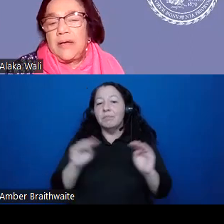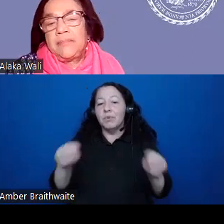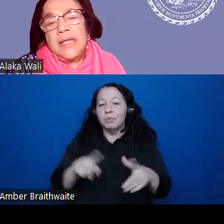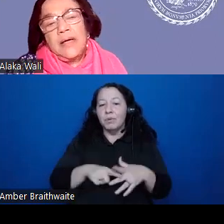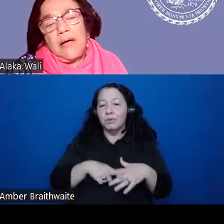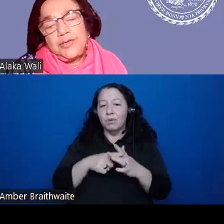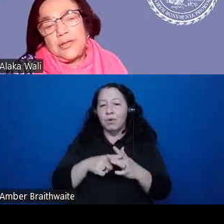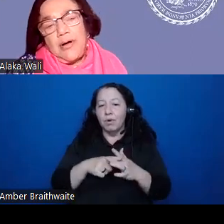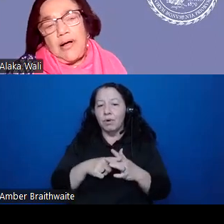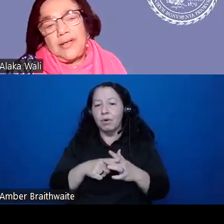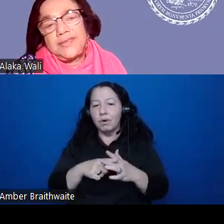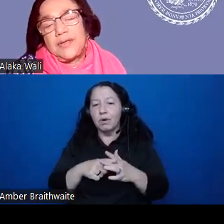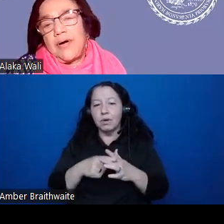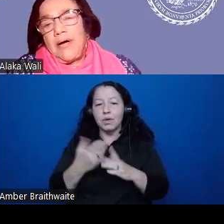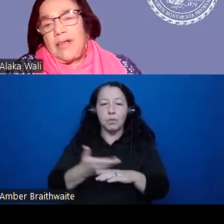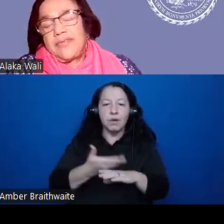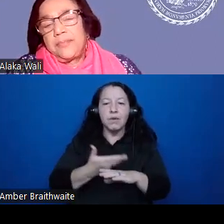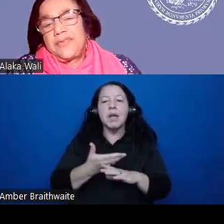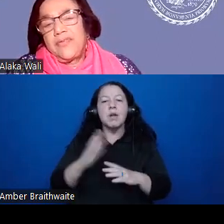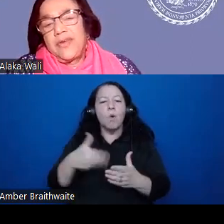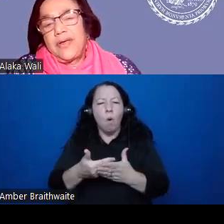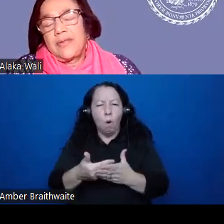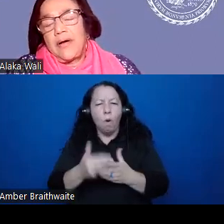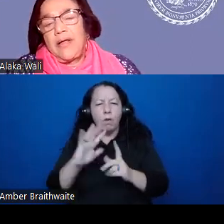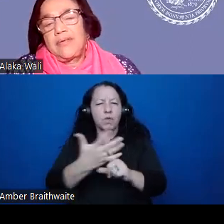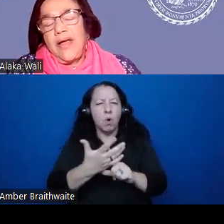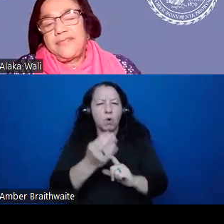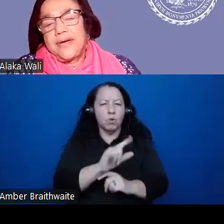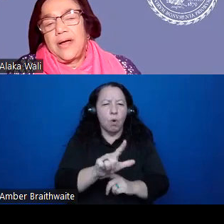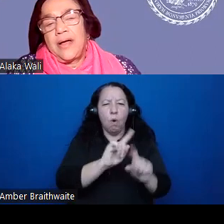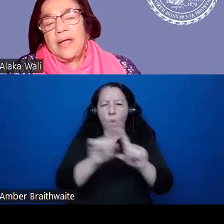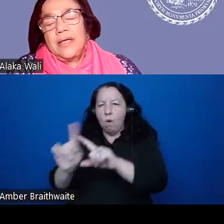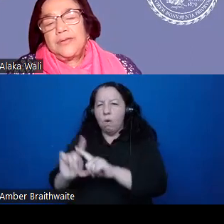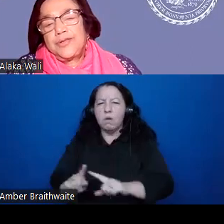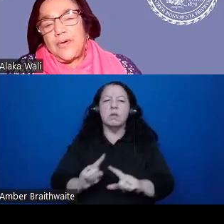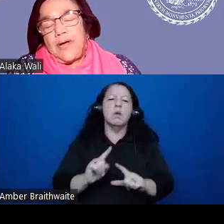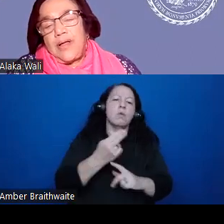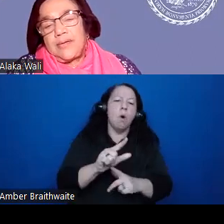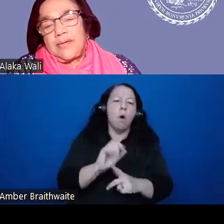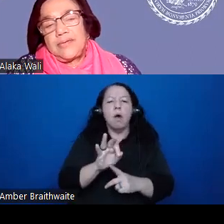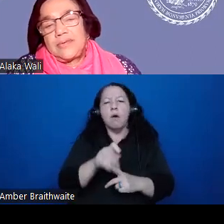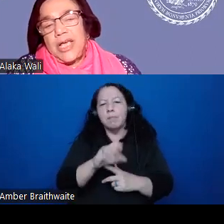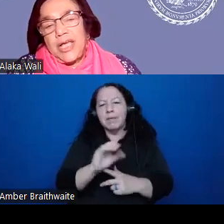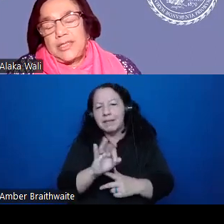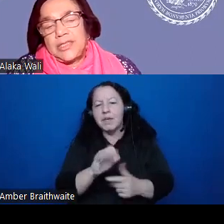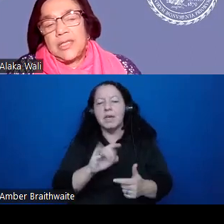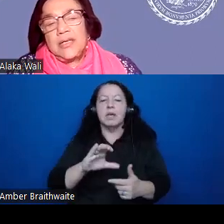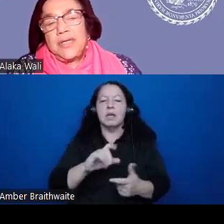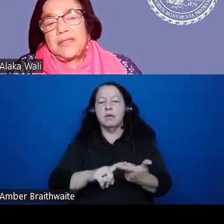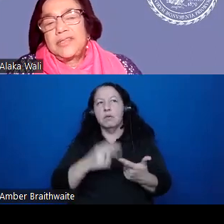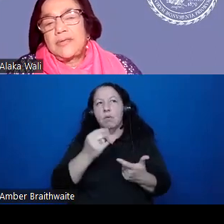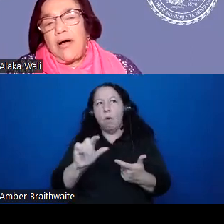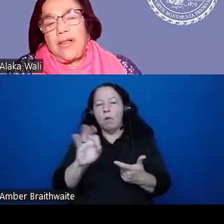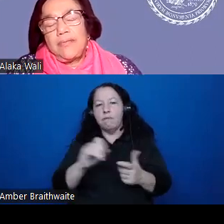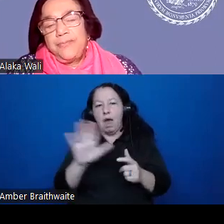the cultural halls. So the Hall of the Pacific, the Hall of Africa, those were all changed.